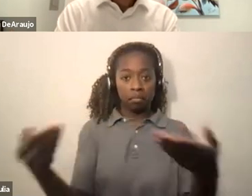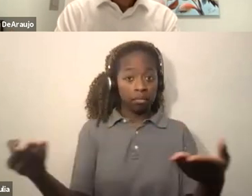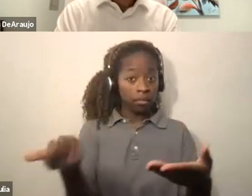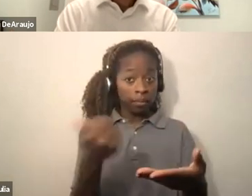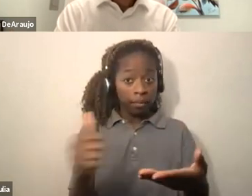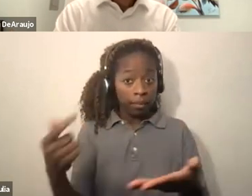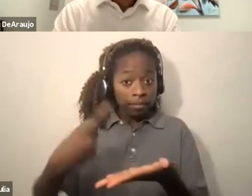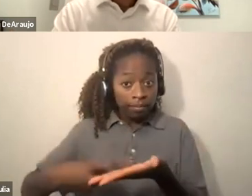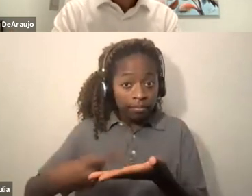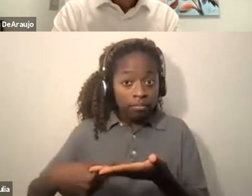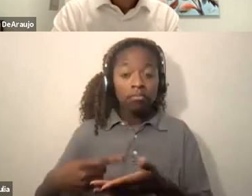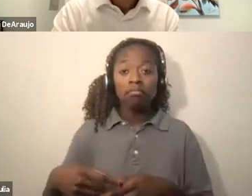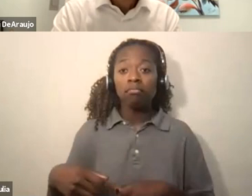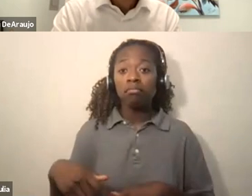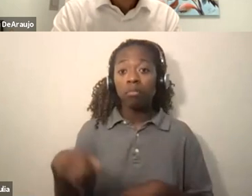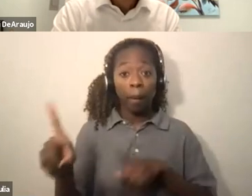comments